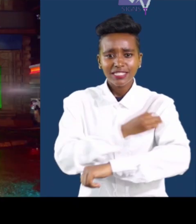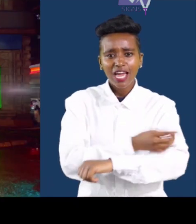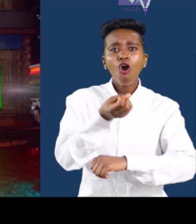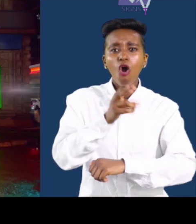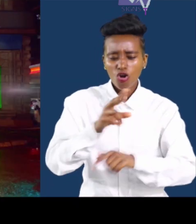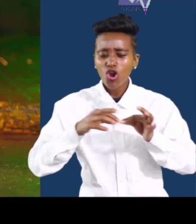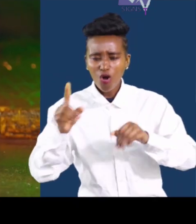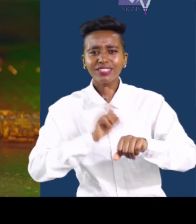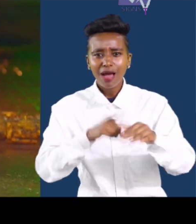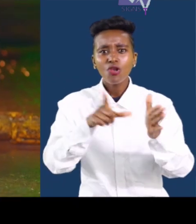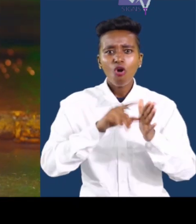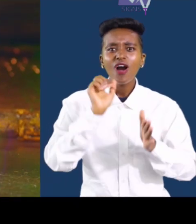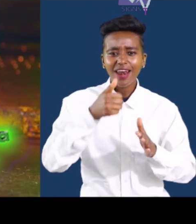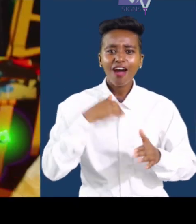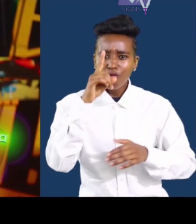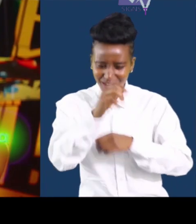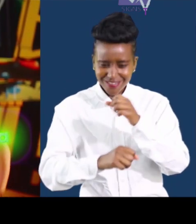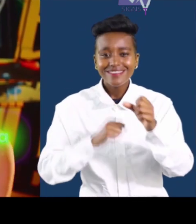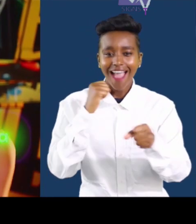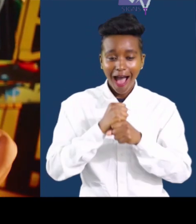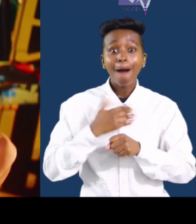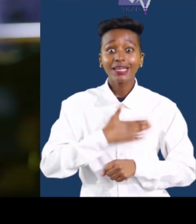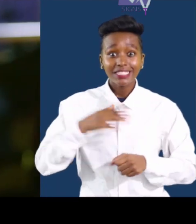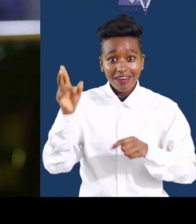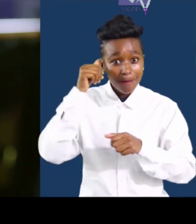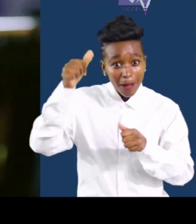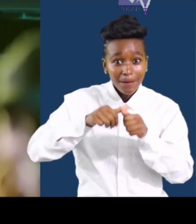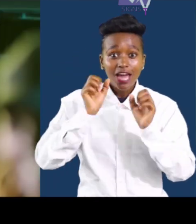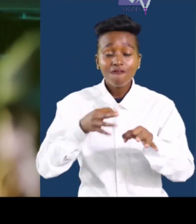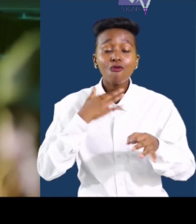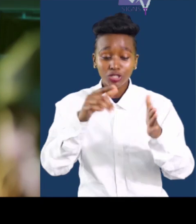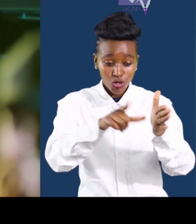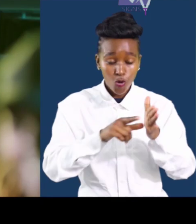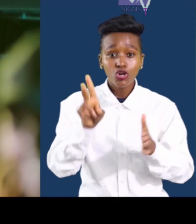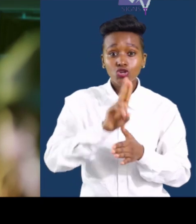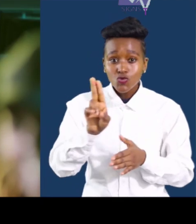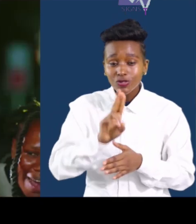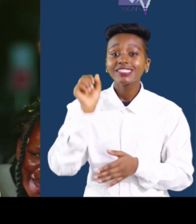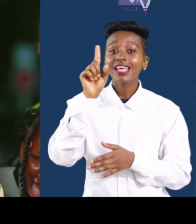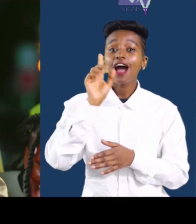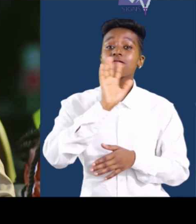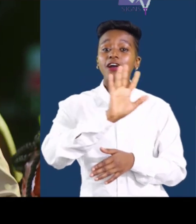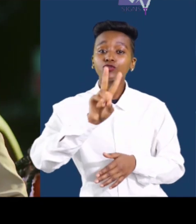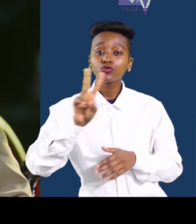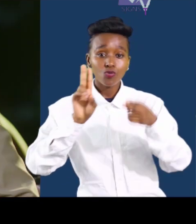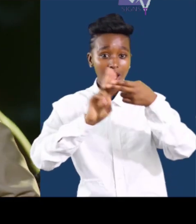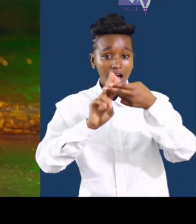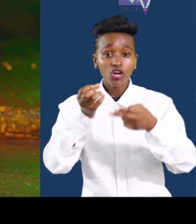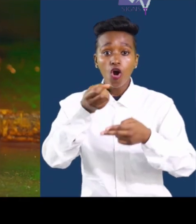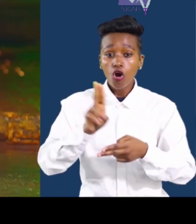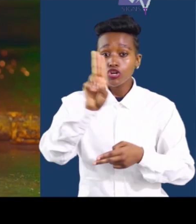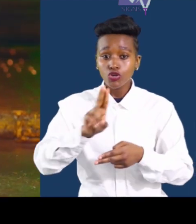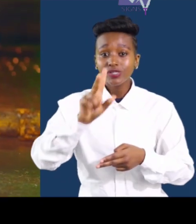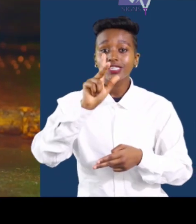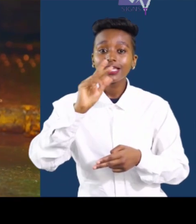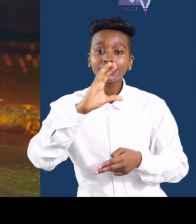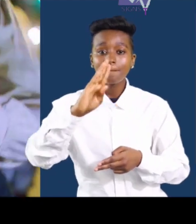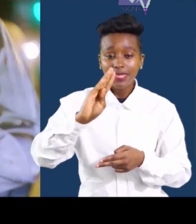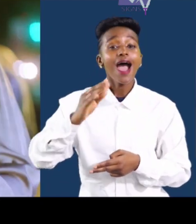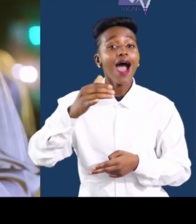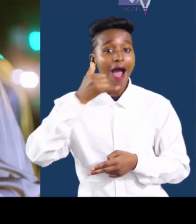30 au mkopo wa muda mrefu hadi mwaka 1 kwa viwango nafuu. Kupata KCB Mobile Loan bonyeza